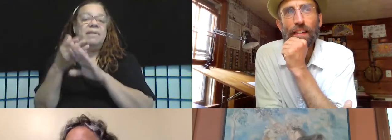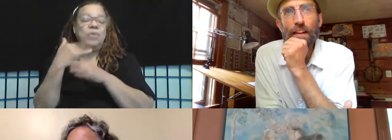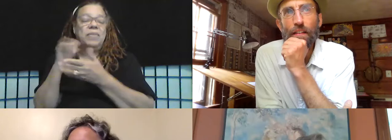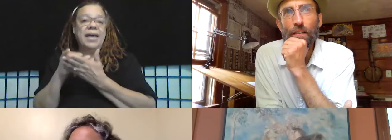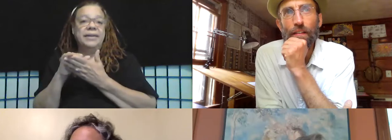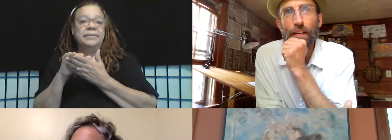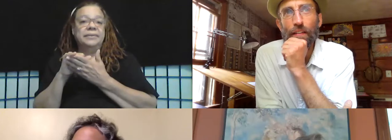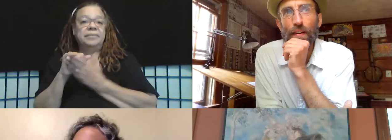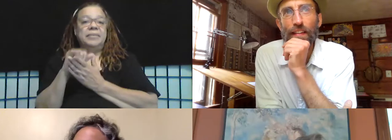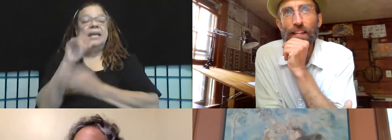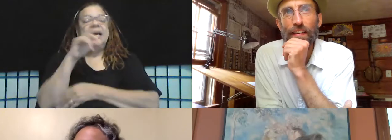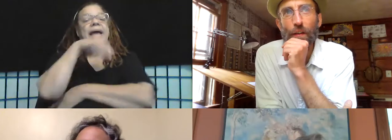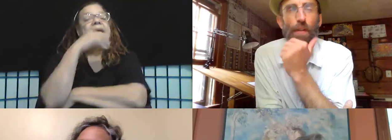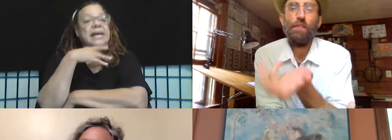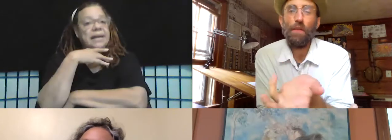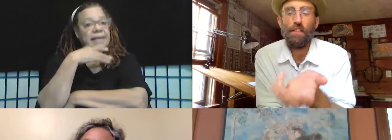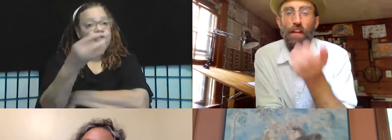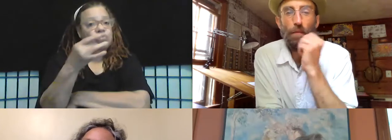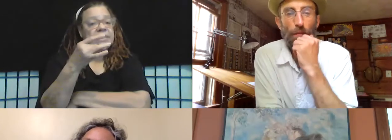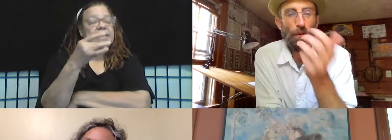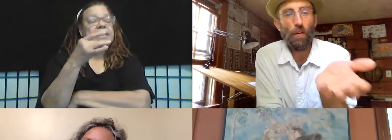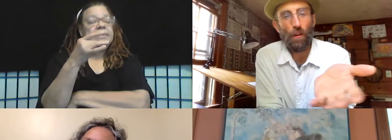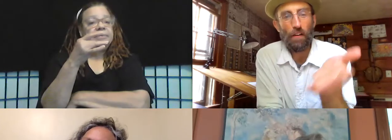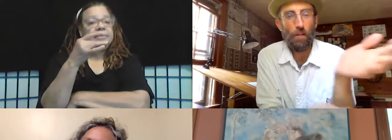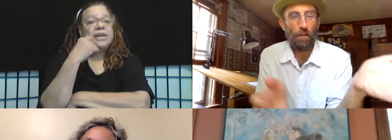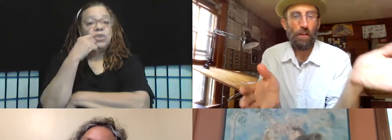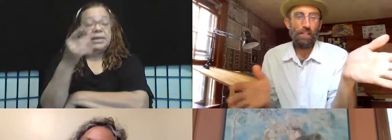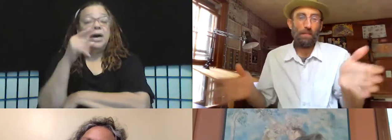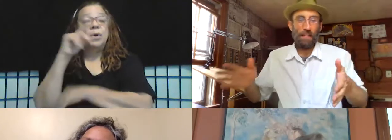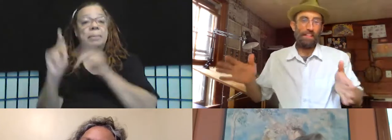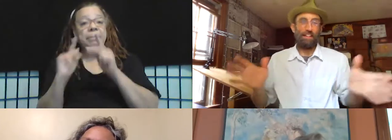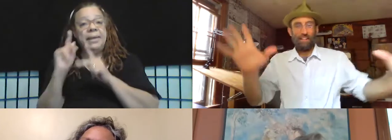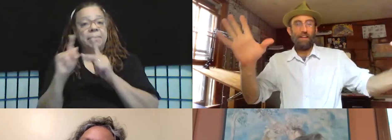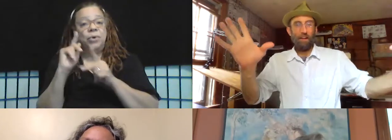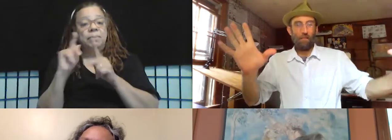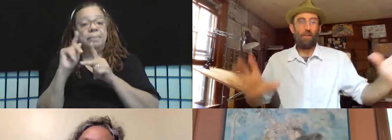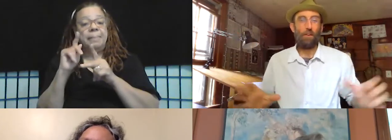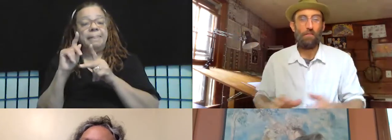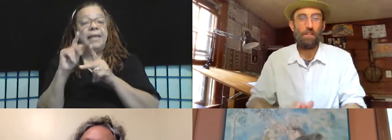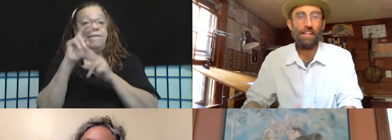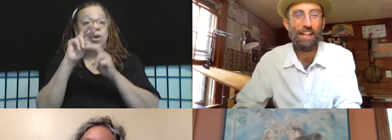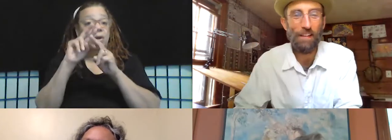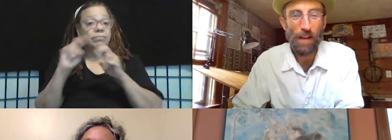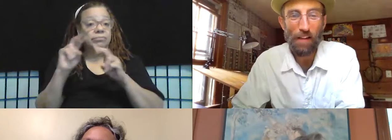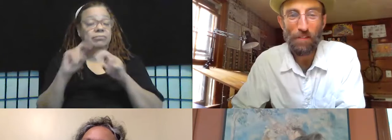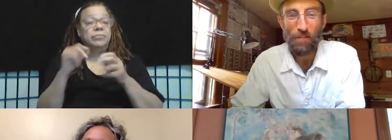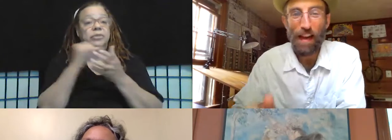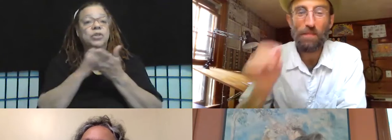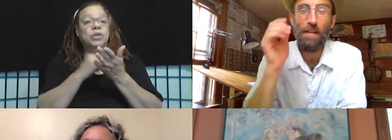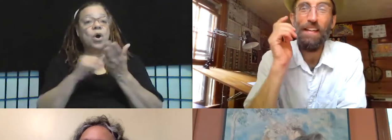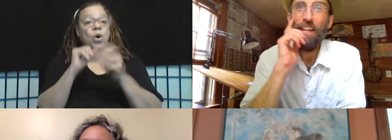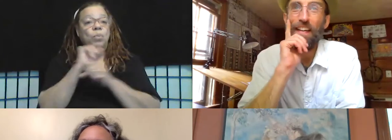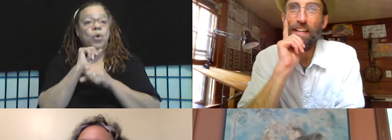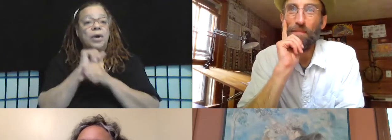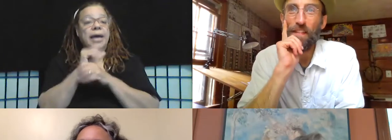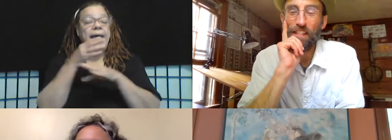and another interesting detail we should tell people, or I don't know if you're going to splice in artwork over this after the